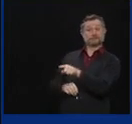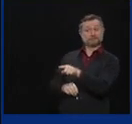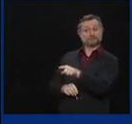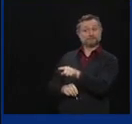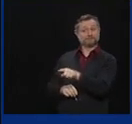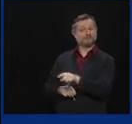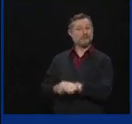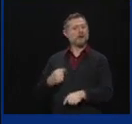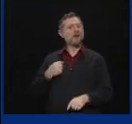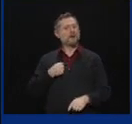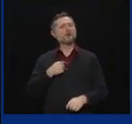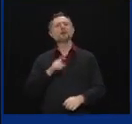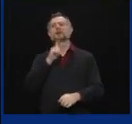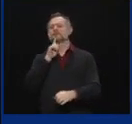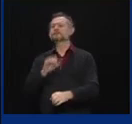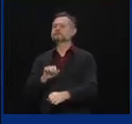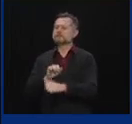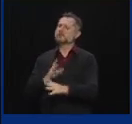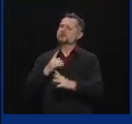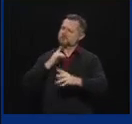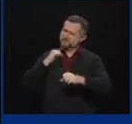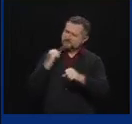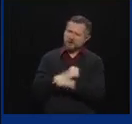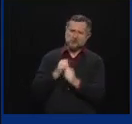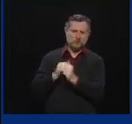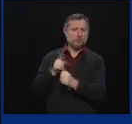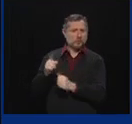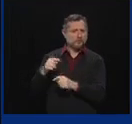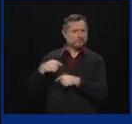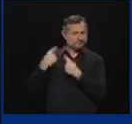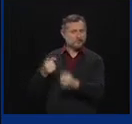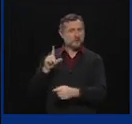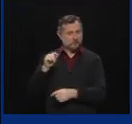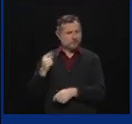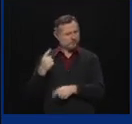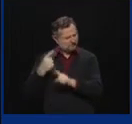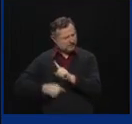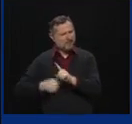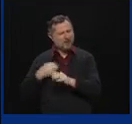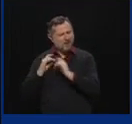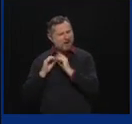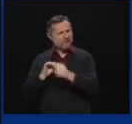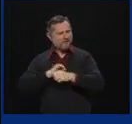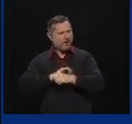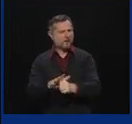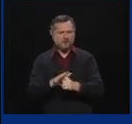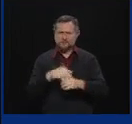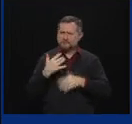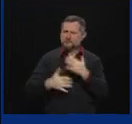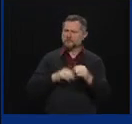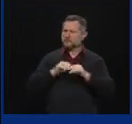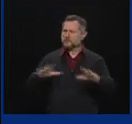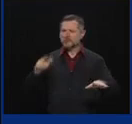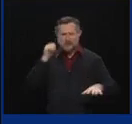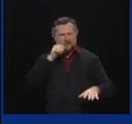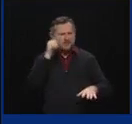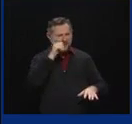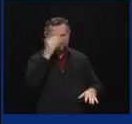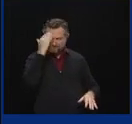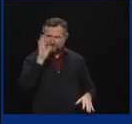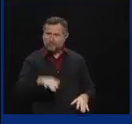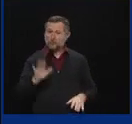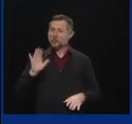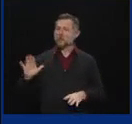foxhole with you for nearly 20 months as we fought back this pandemic, day in and day out, your extraordinary